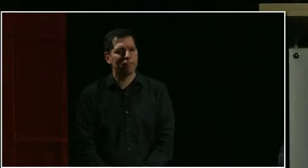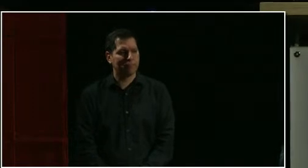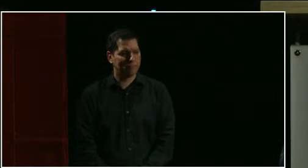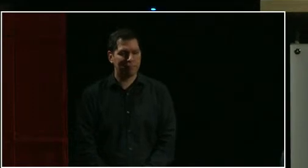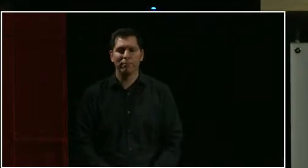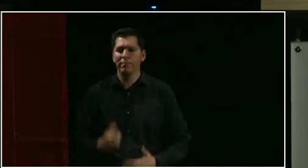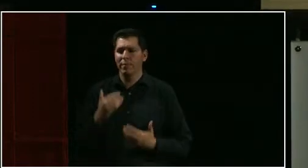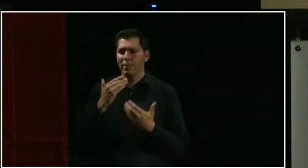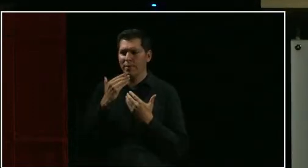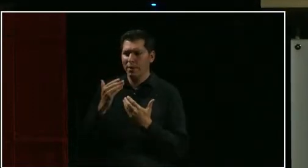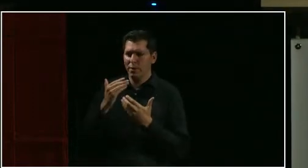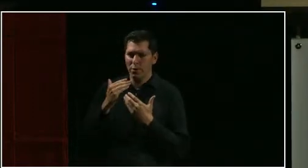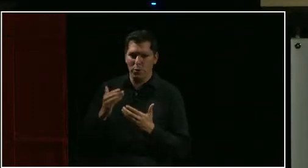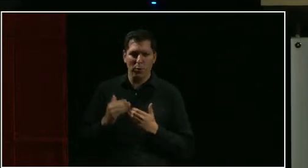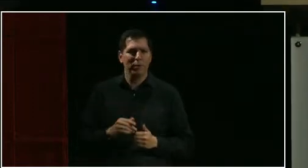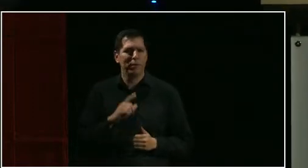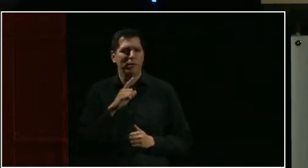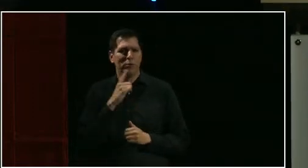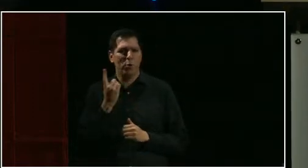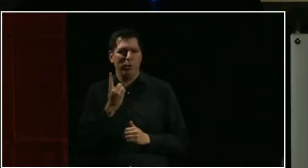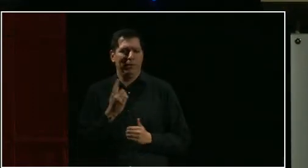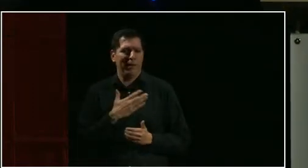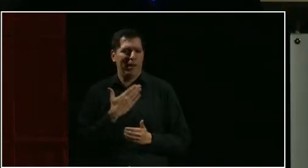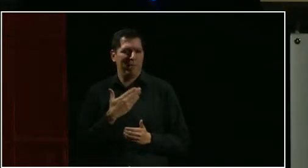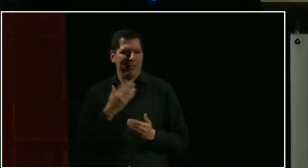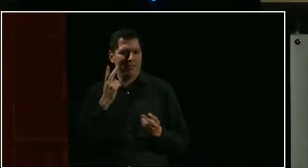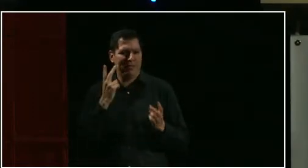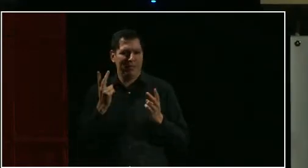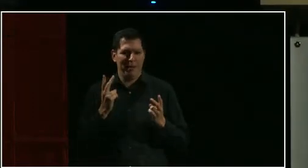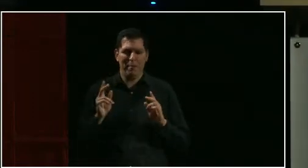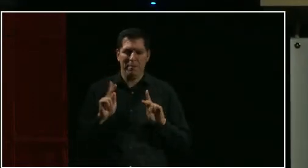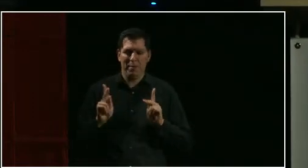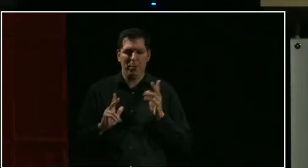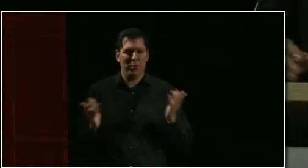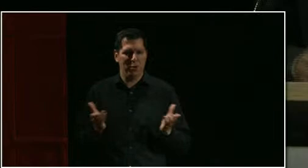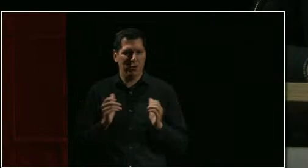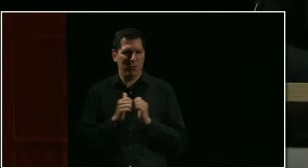Thanks, Bonnie. And she's already set it up for the fun size, folks. So thank you, sister.